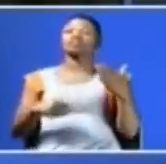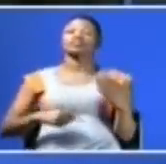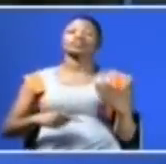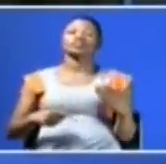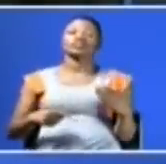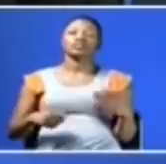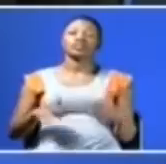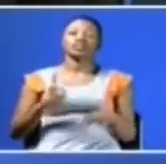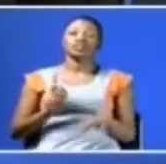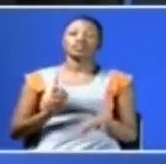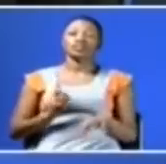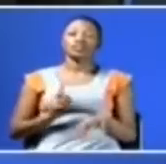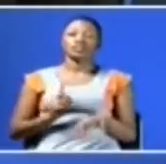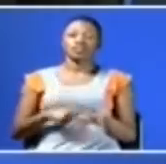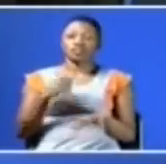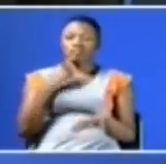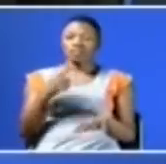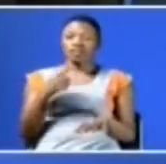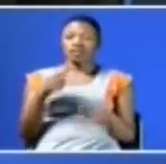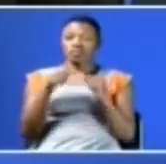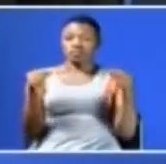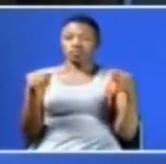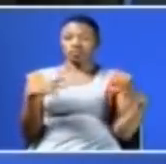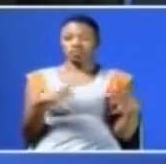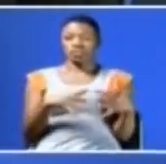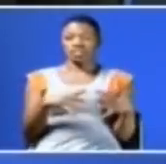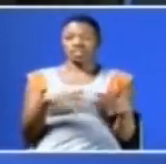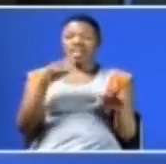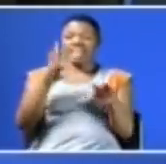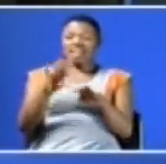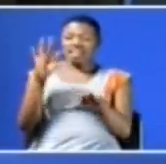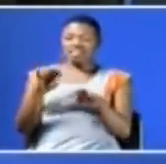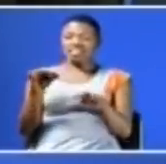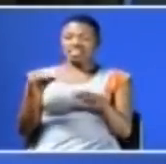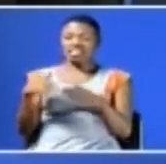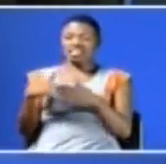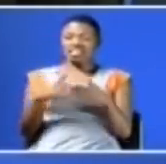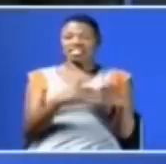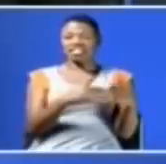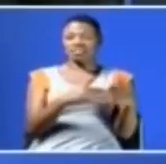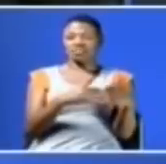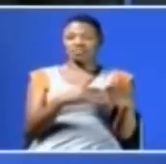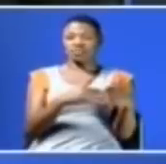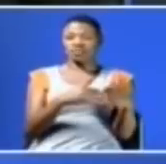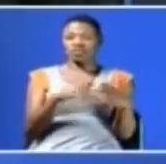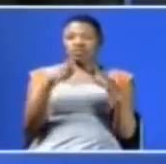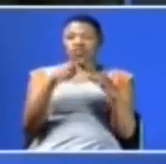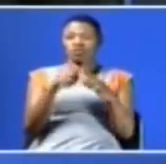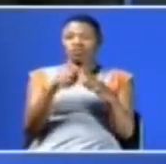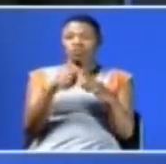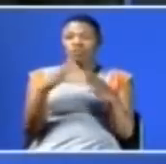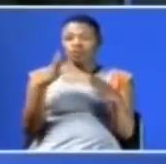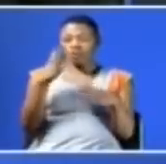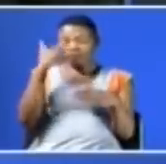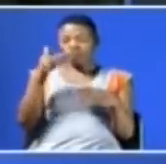of opposition, it's the elected leadership who have been deemed to be opposition by virtue of the number of votes